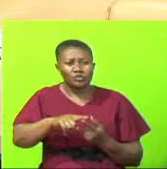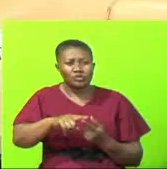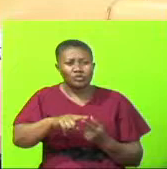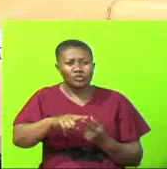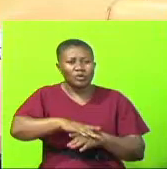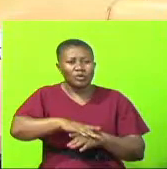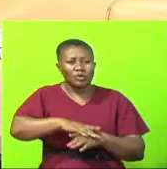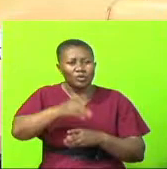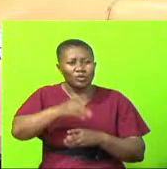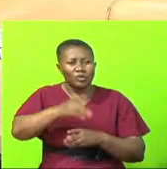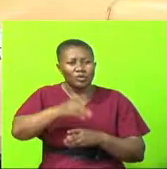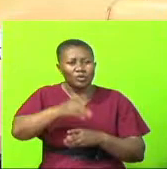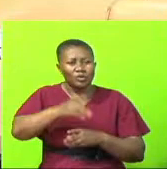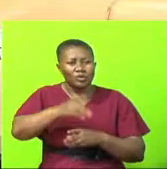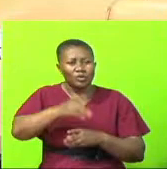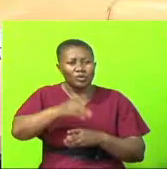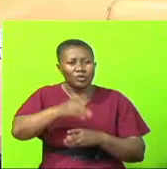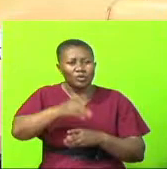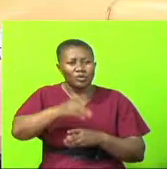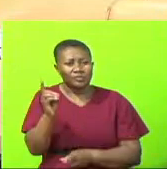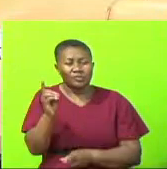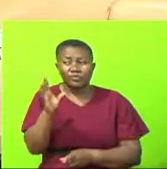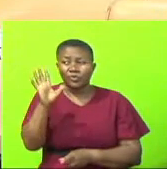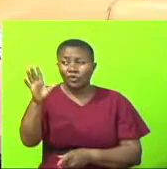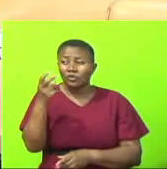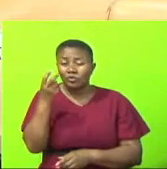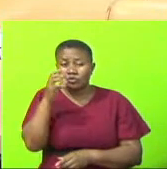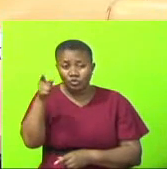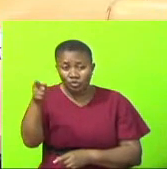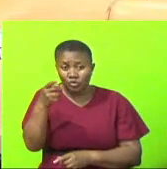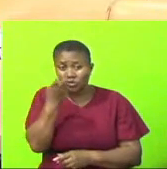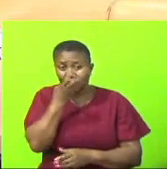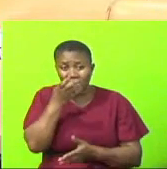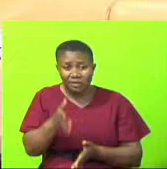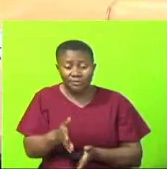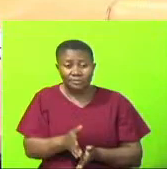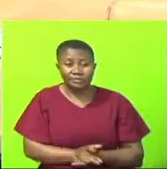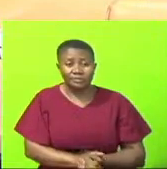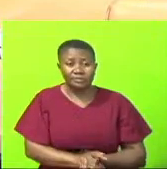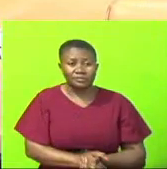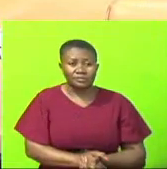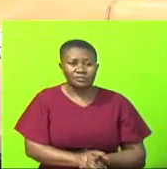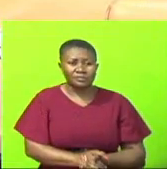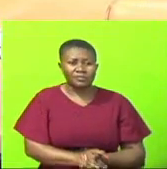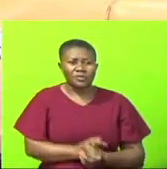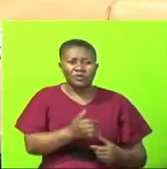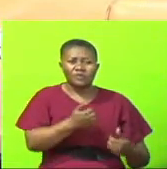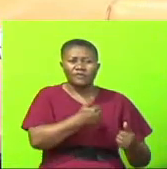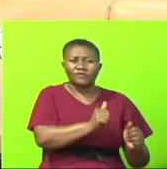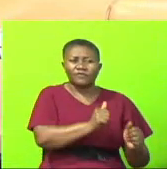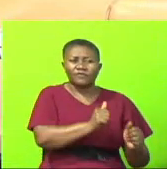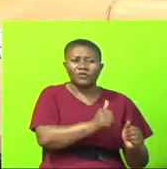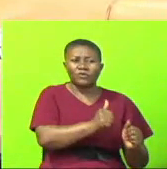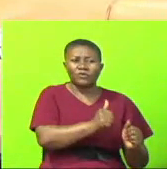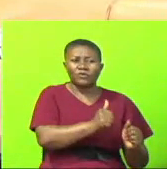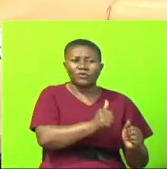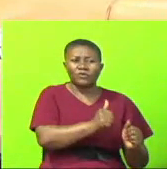your predecessor, Speaker Justice Michael Quay. The interesting thing about the standing orders, which has always intrigued me, is